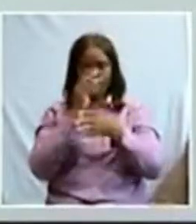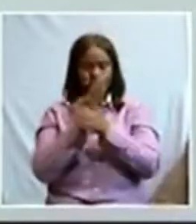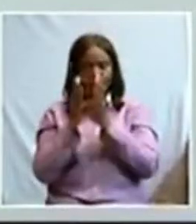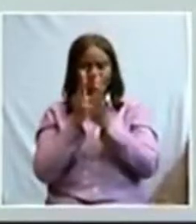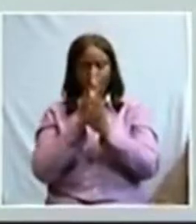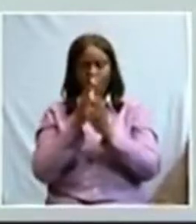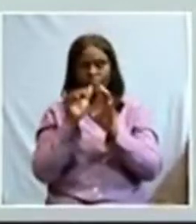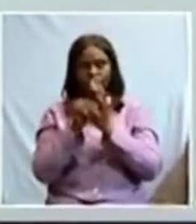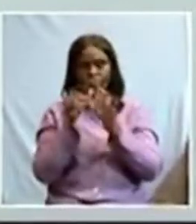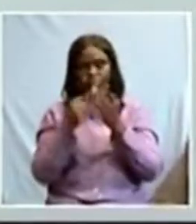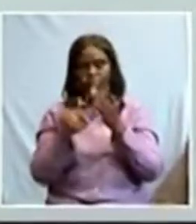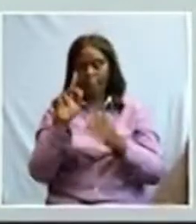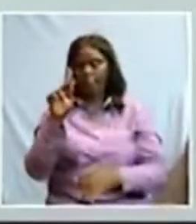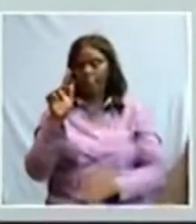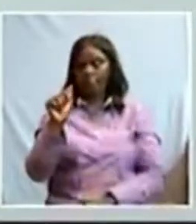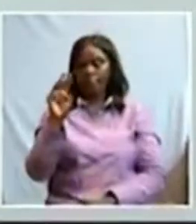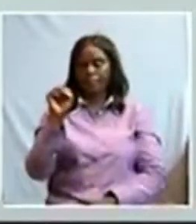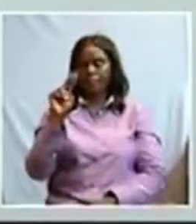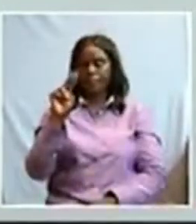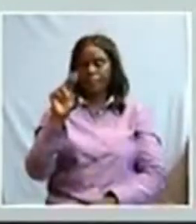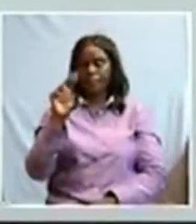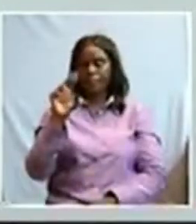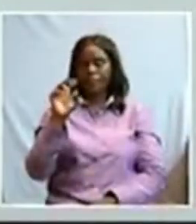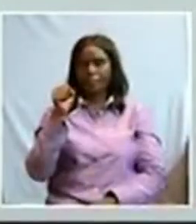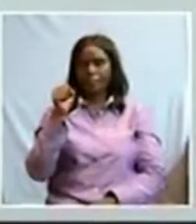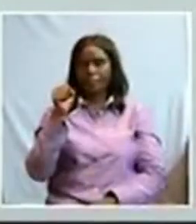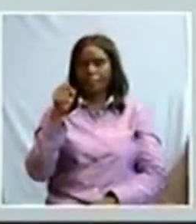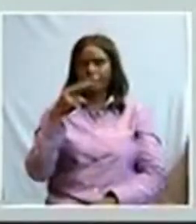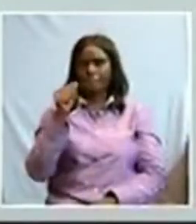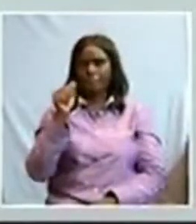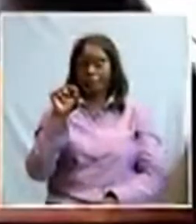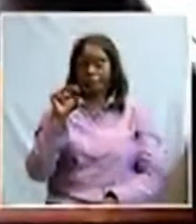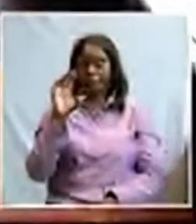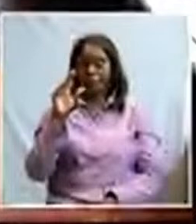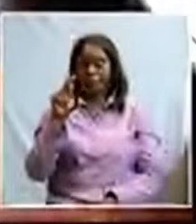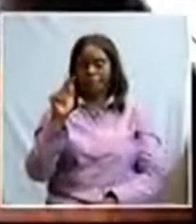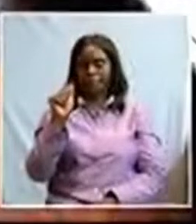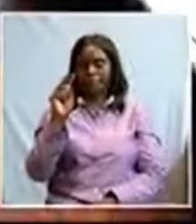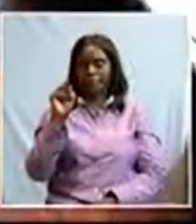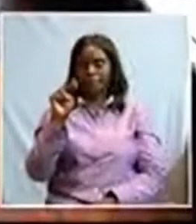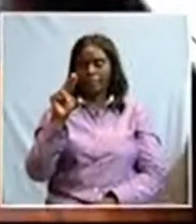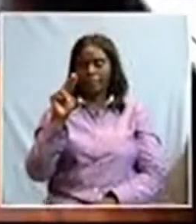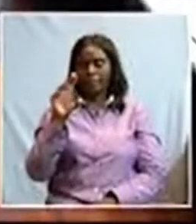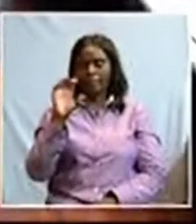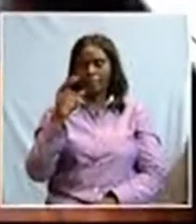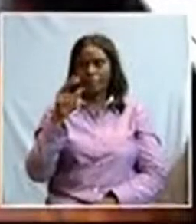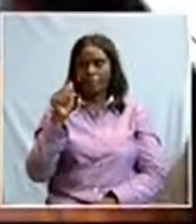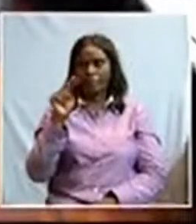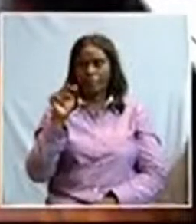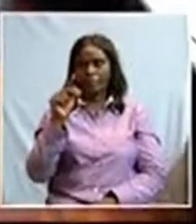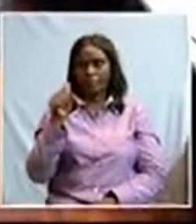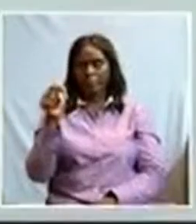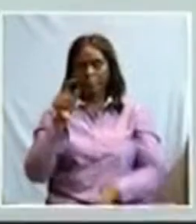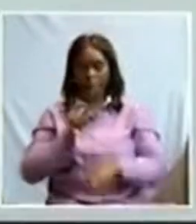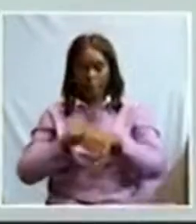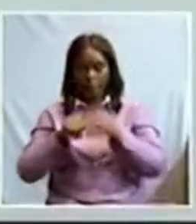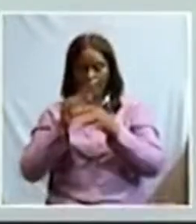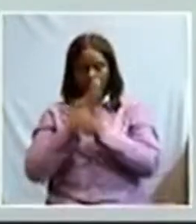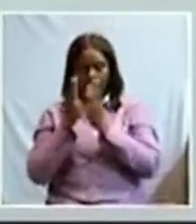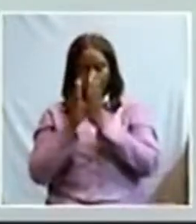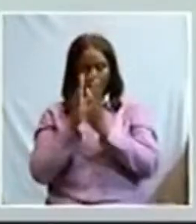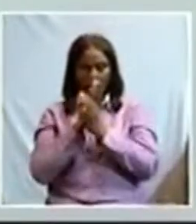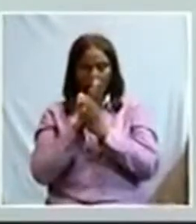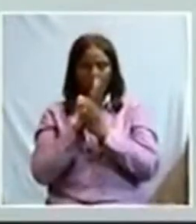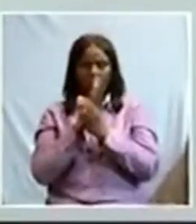at Kamushanga, is it Kamchanga. Kamushanga, by the time you construct, is